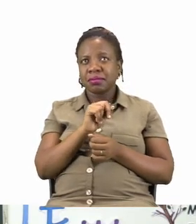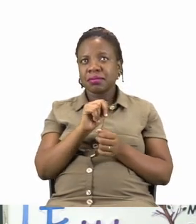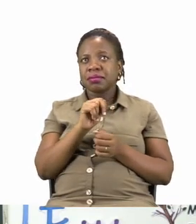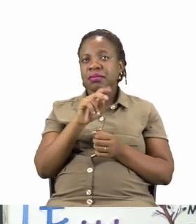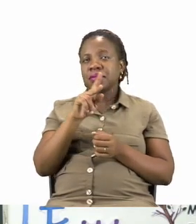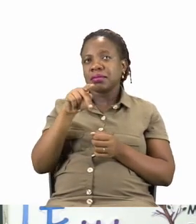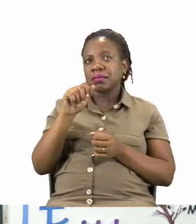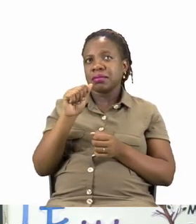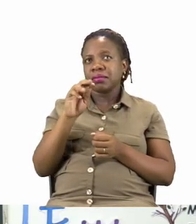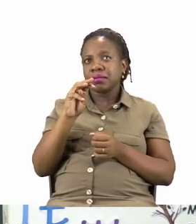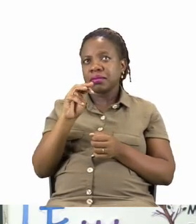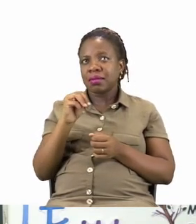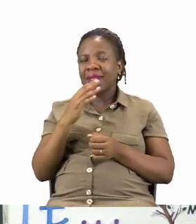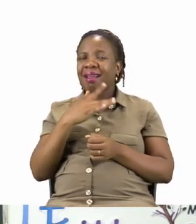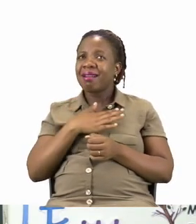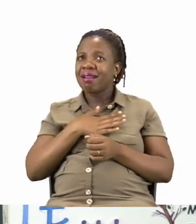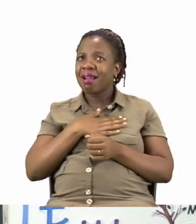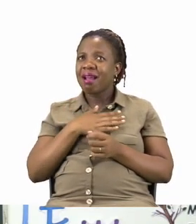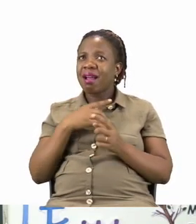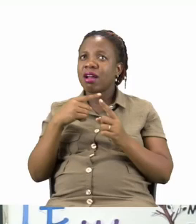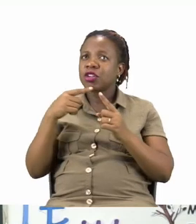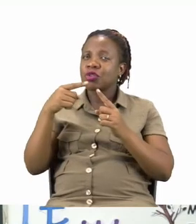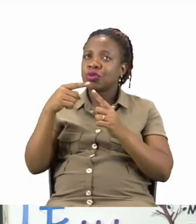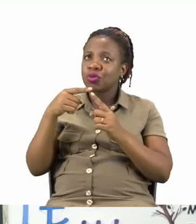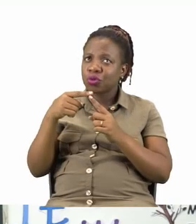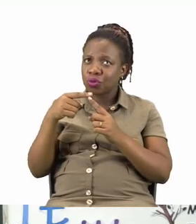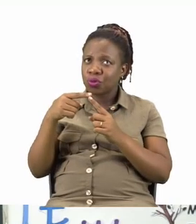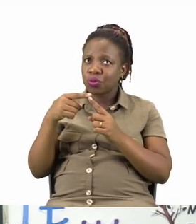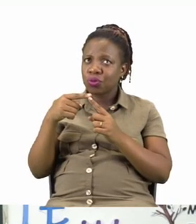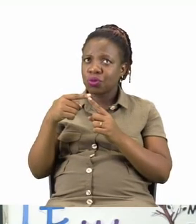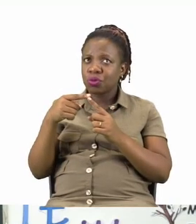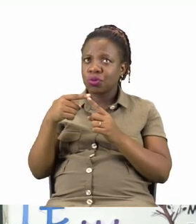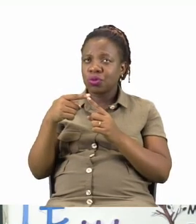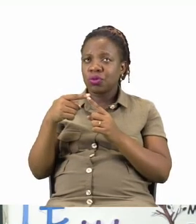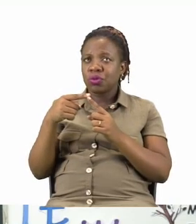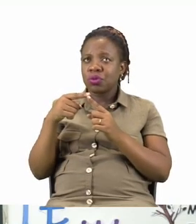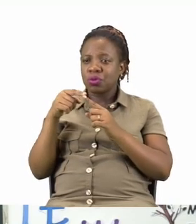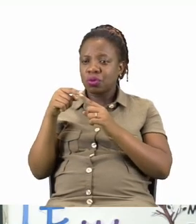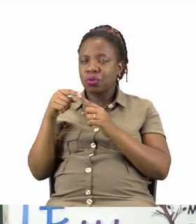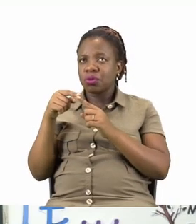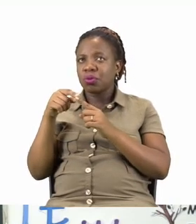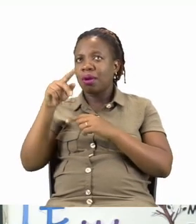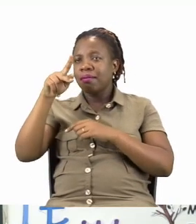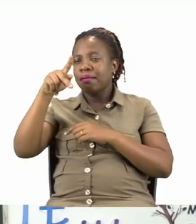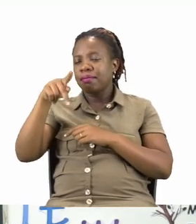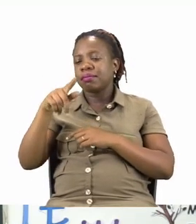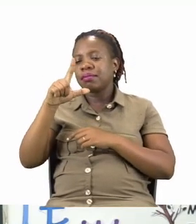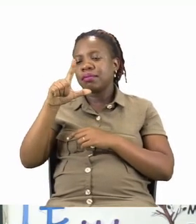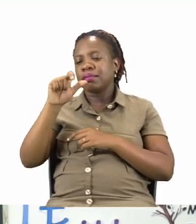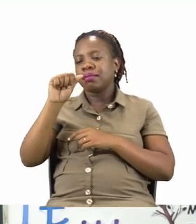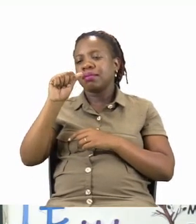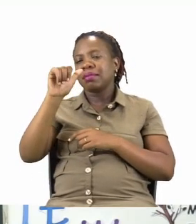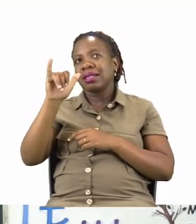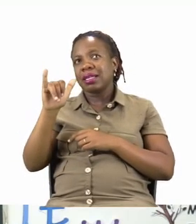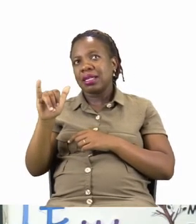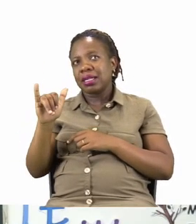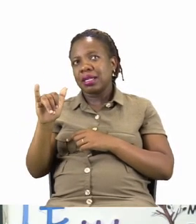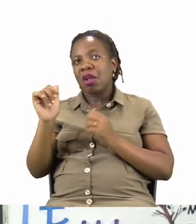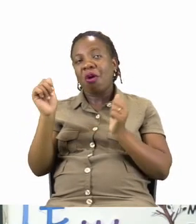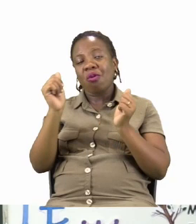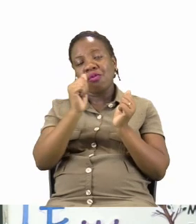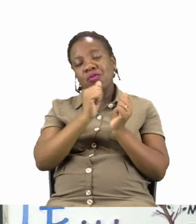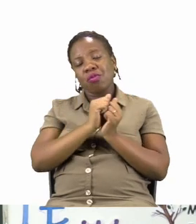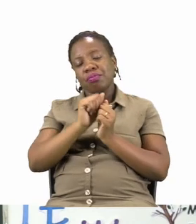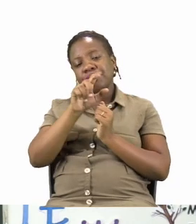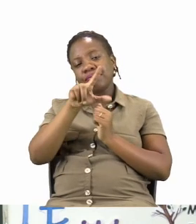Pam likes to play with the ball. But for this sentence, you can